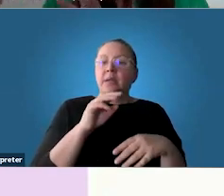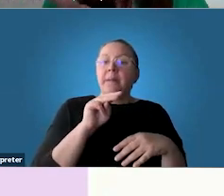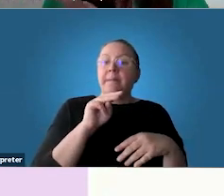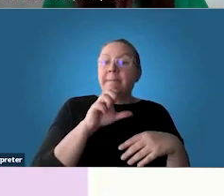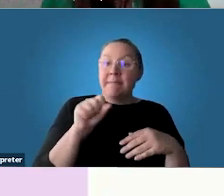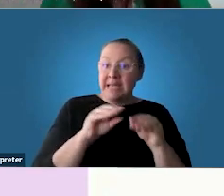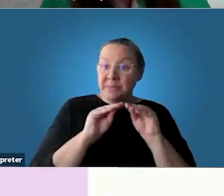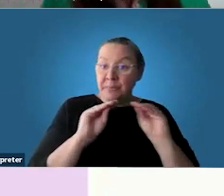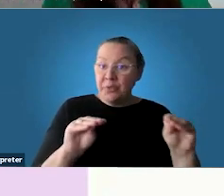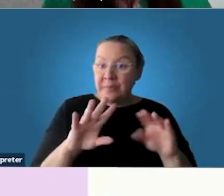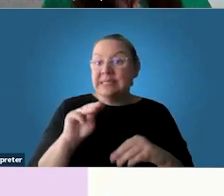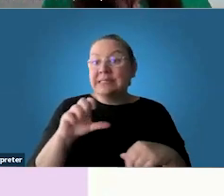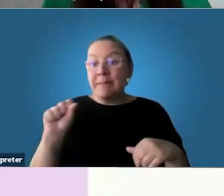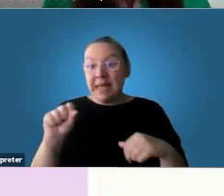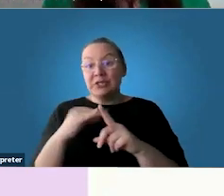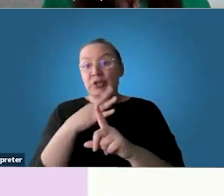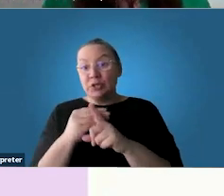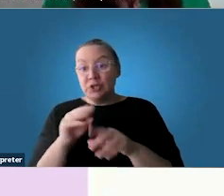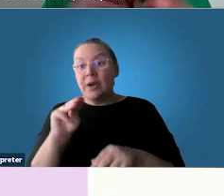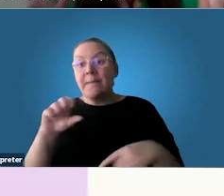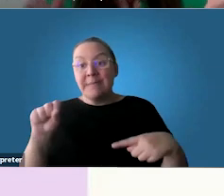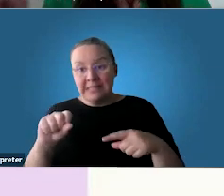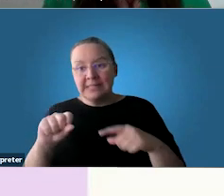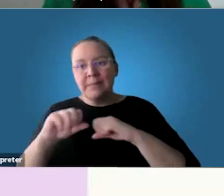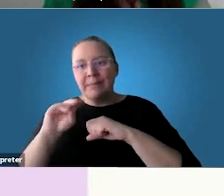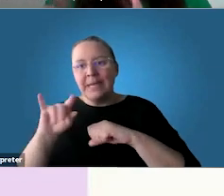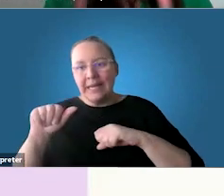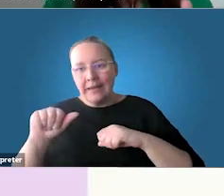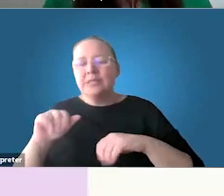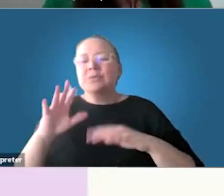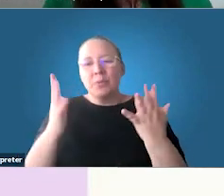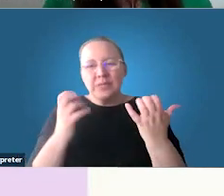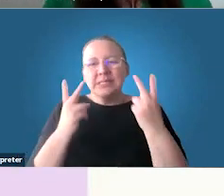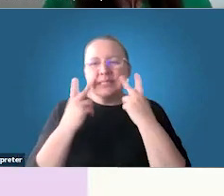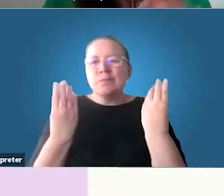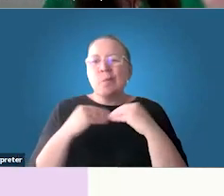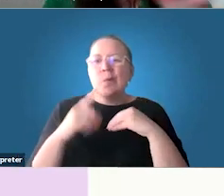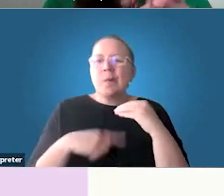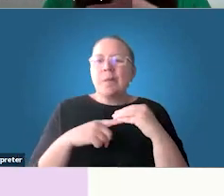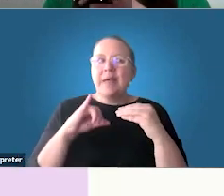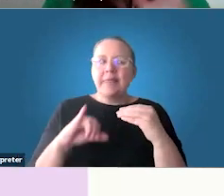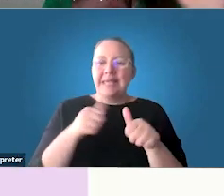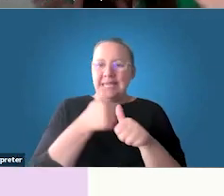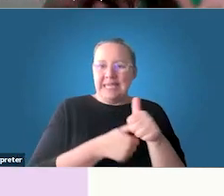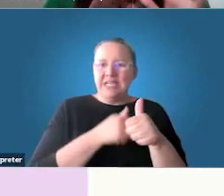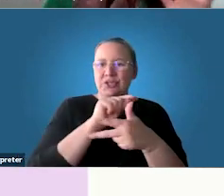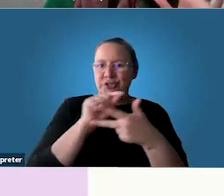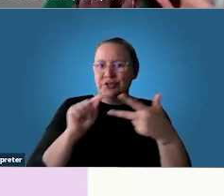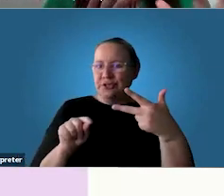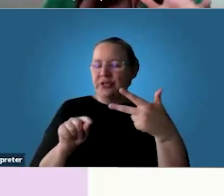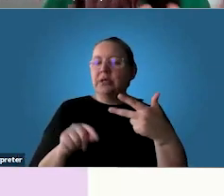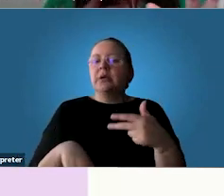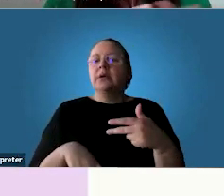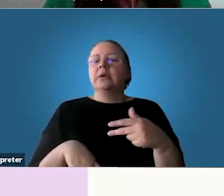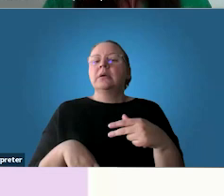culture, and mass media. And so we want to be seeing more and more out there around in each of these areas that